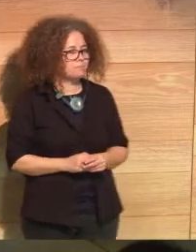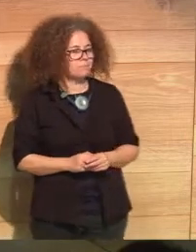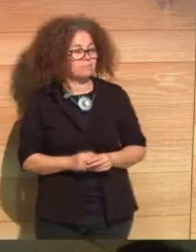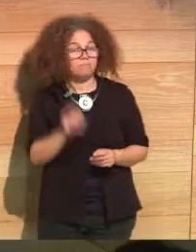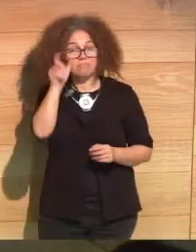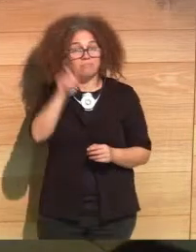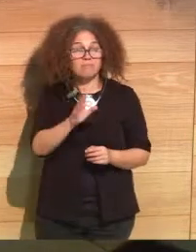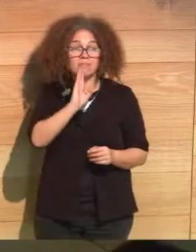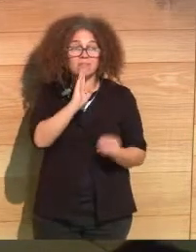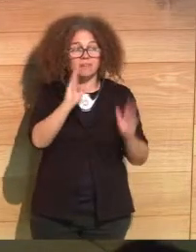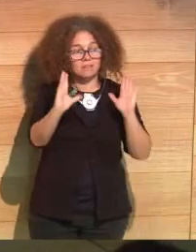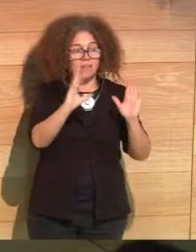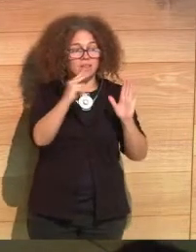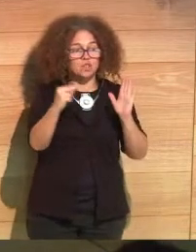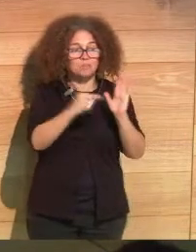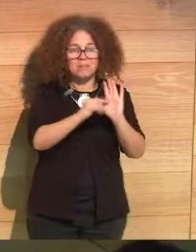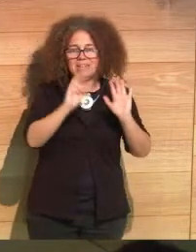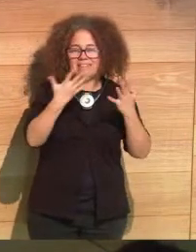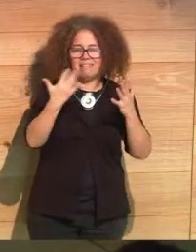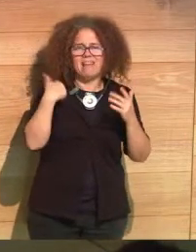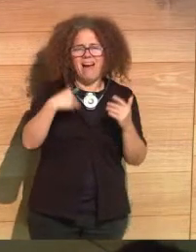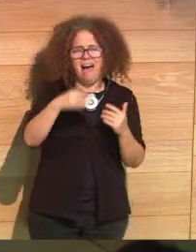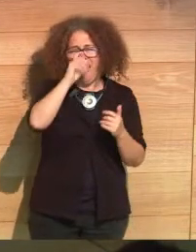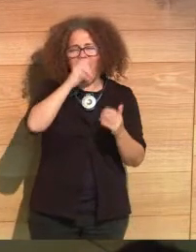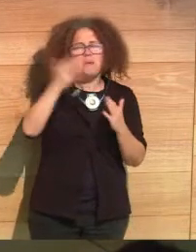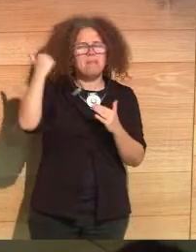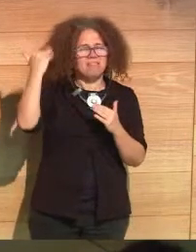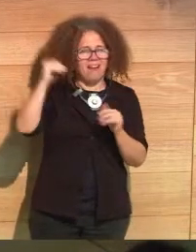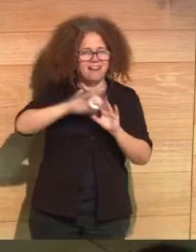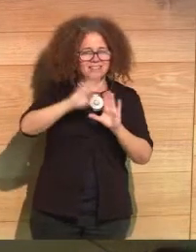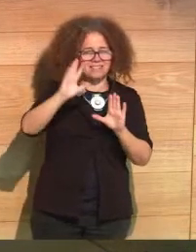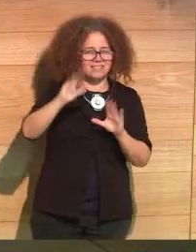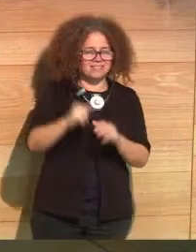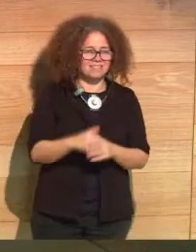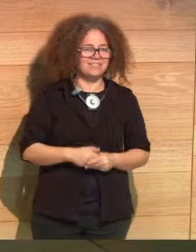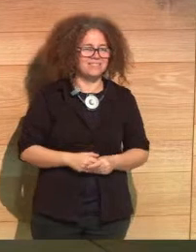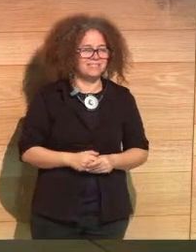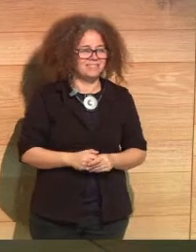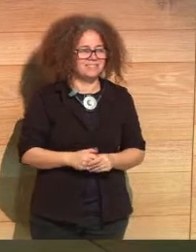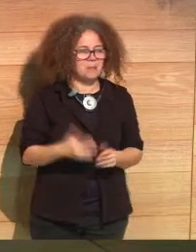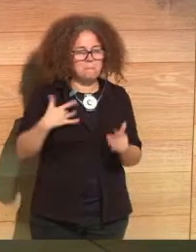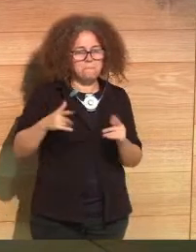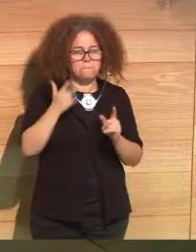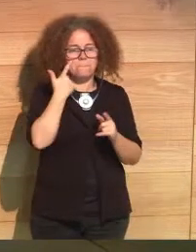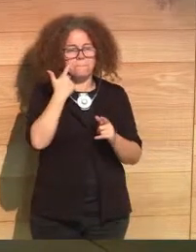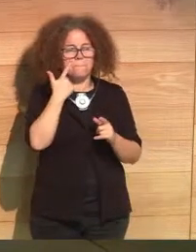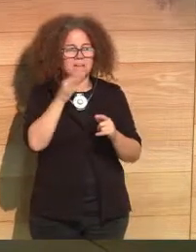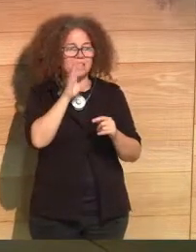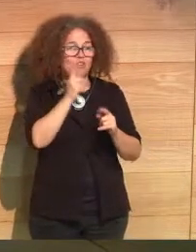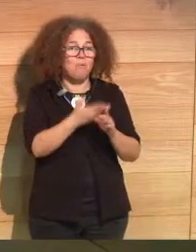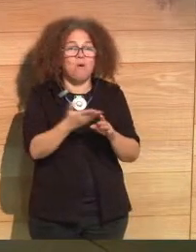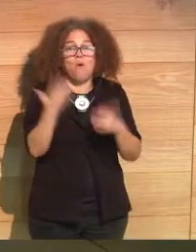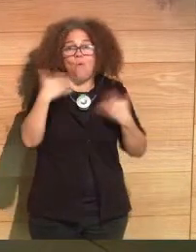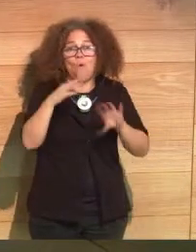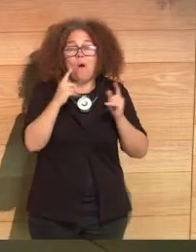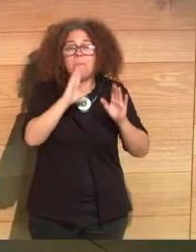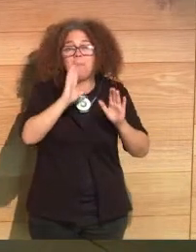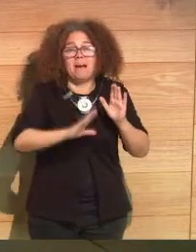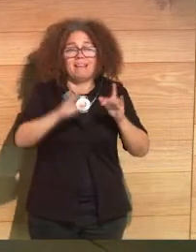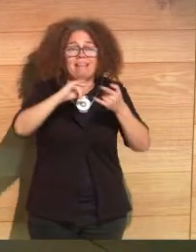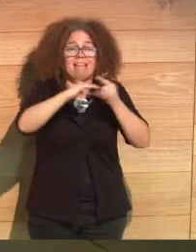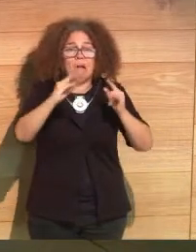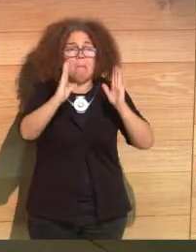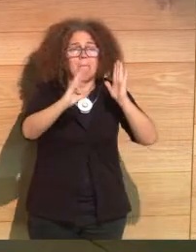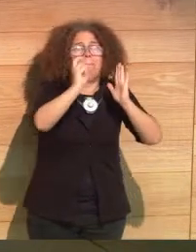from 2010, and you can really tell by the content. It's prehistory of technology. Exactly. But it's really part of